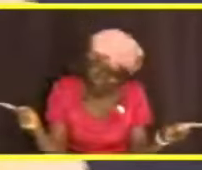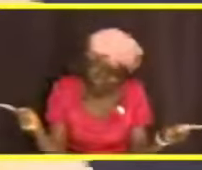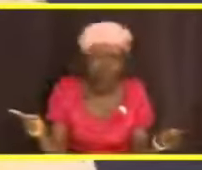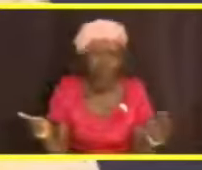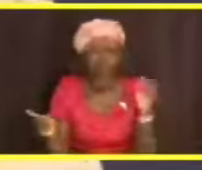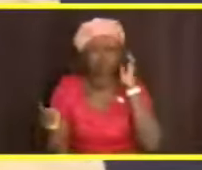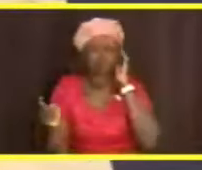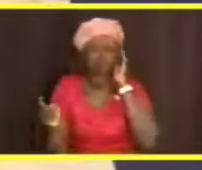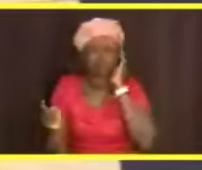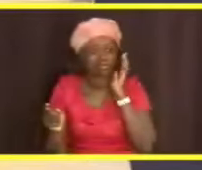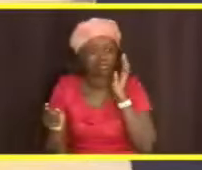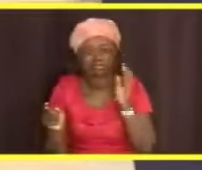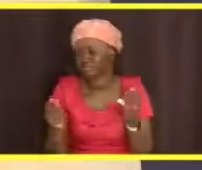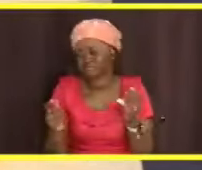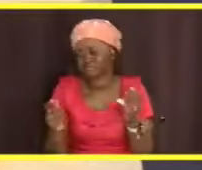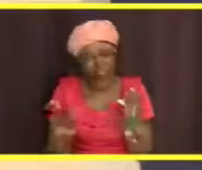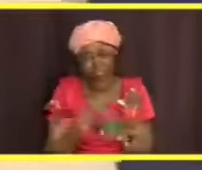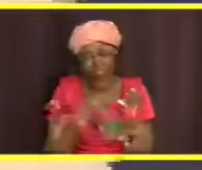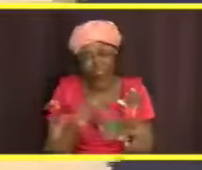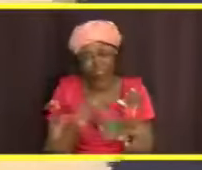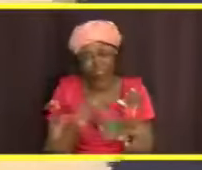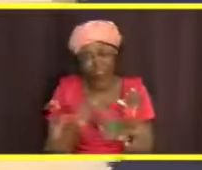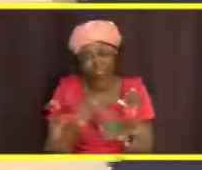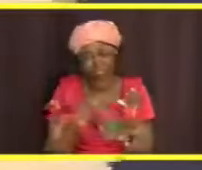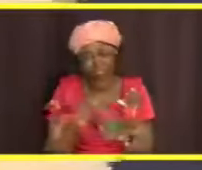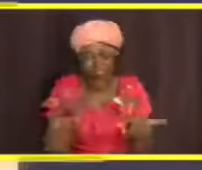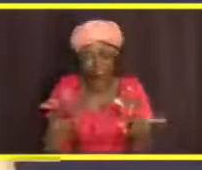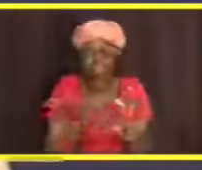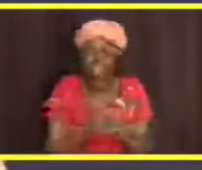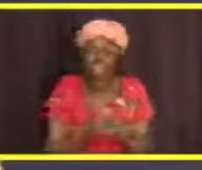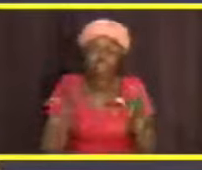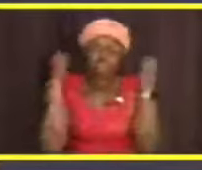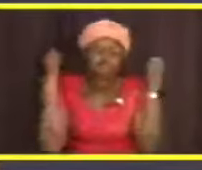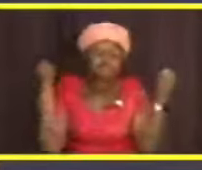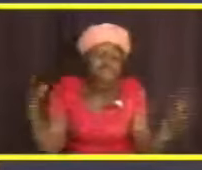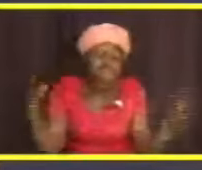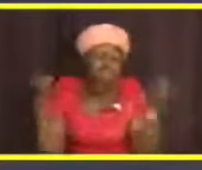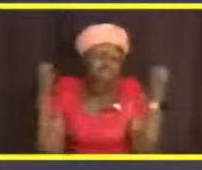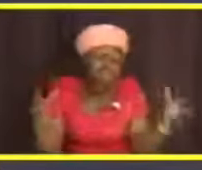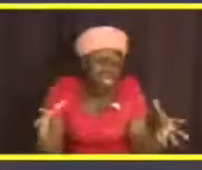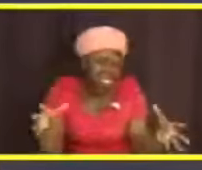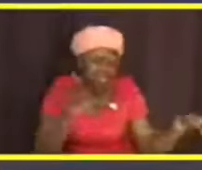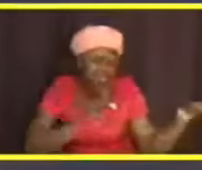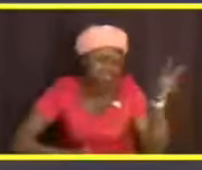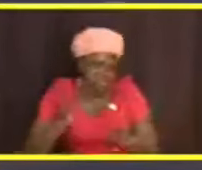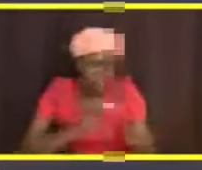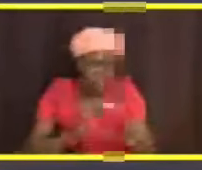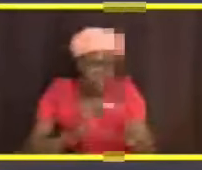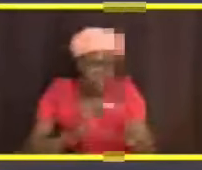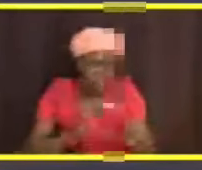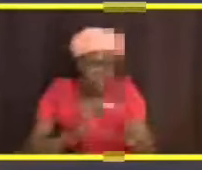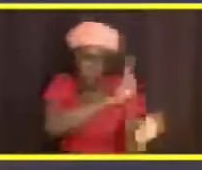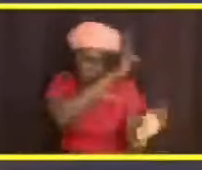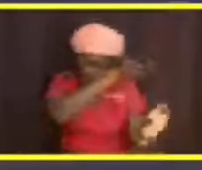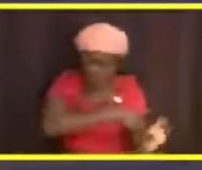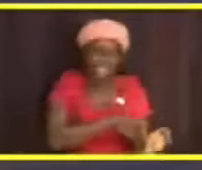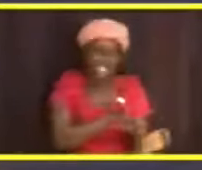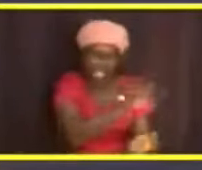very, very unfortunately, a lot of human beings will be joining them there.